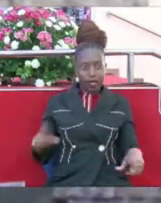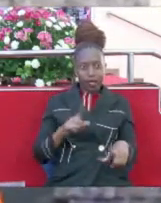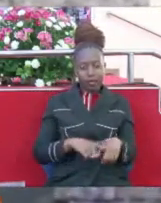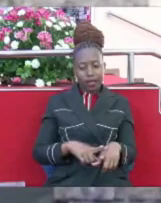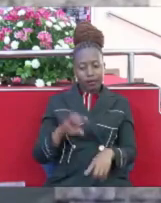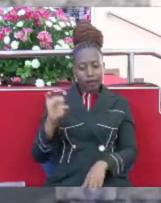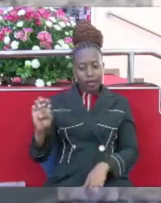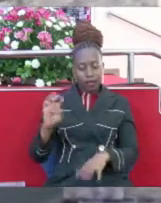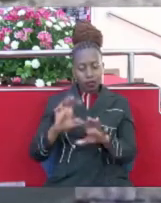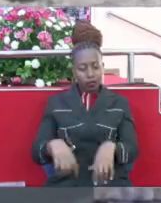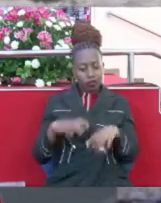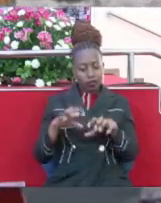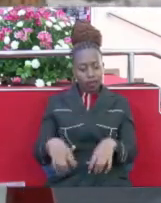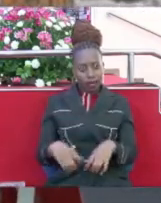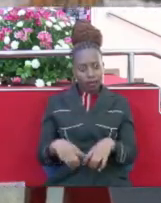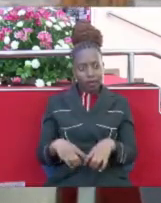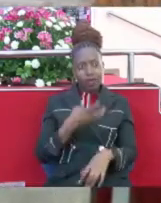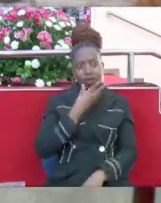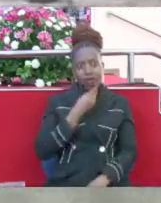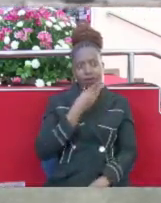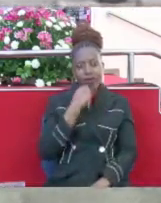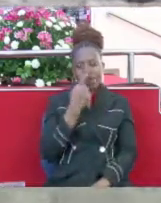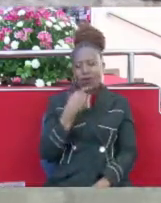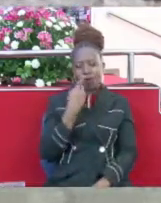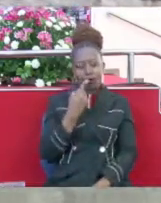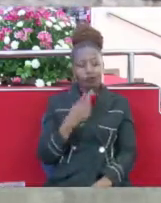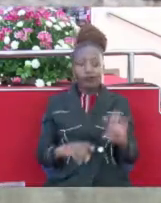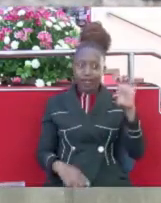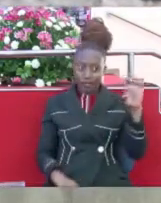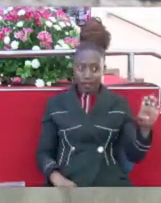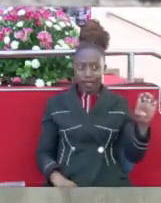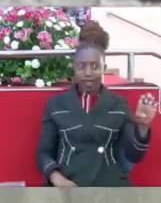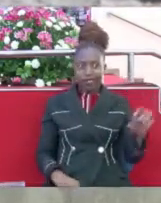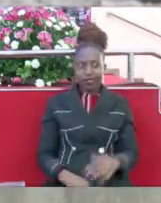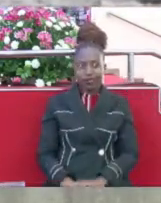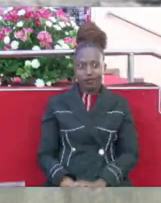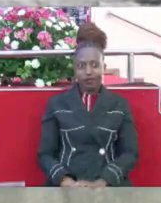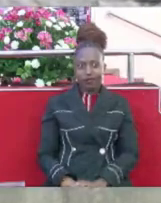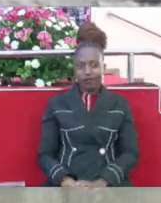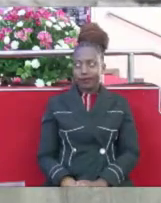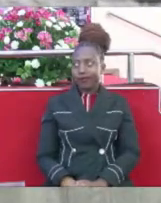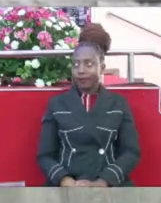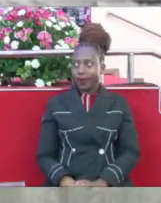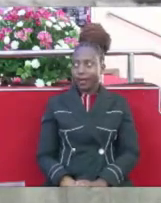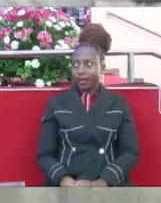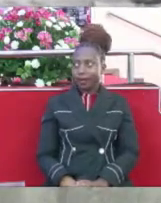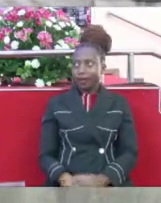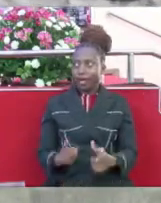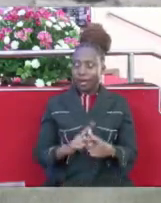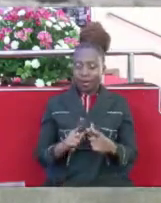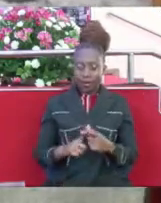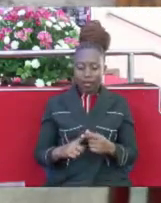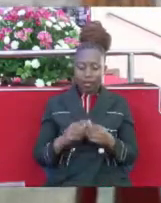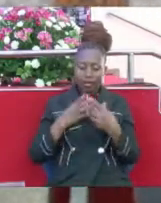and he does not speak, but the only thing he does, he removes his mantle. A mantle used to be like a scarf that the Jewish people